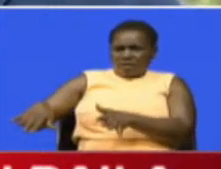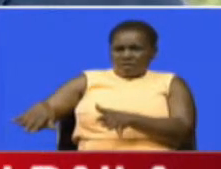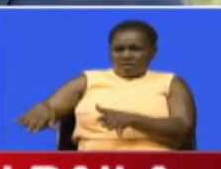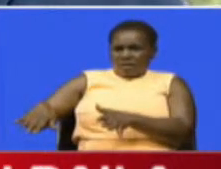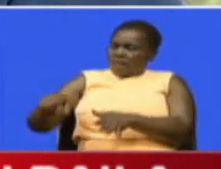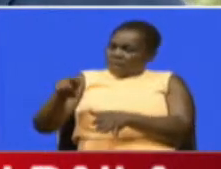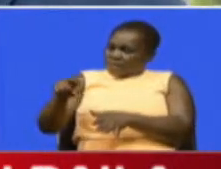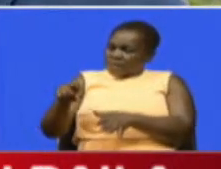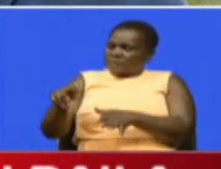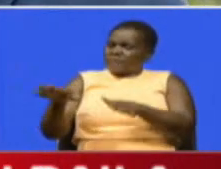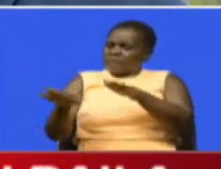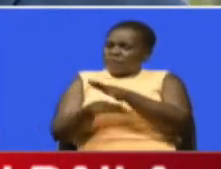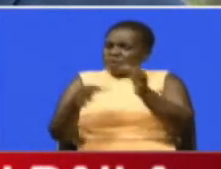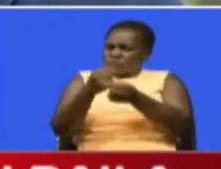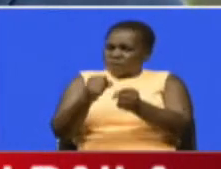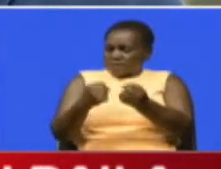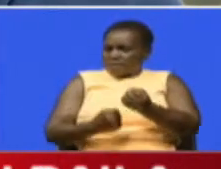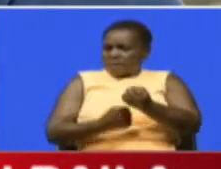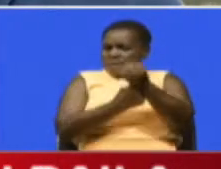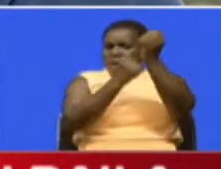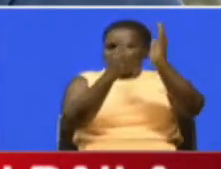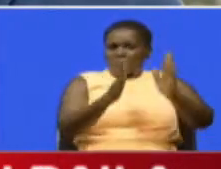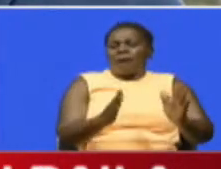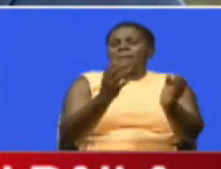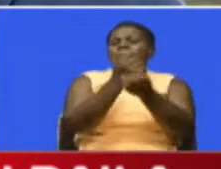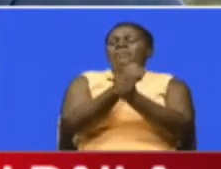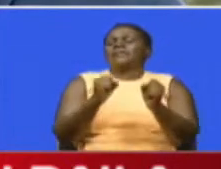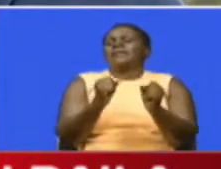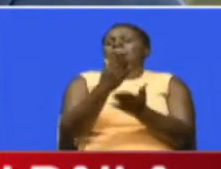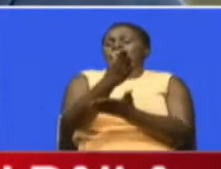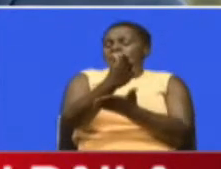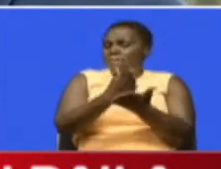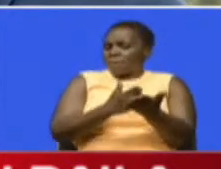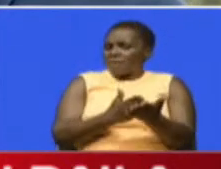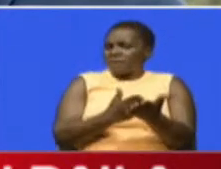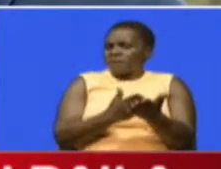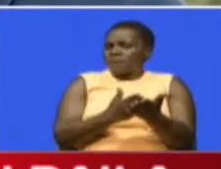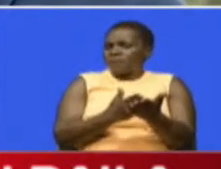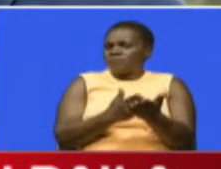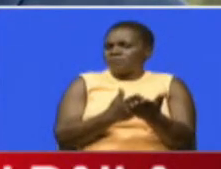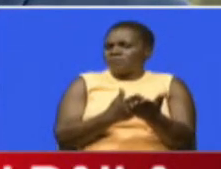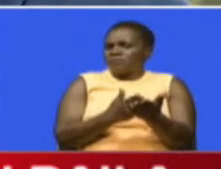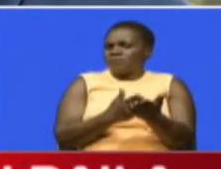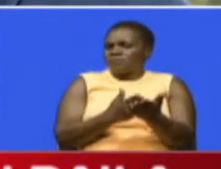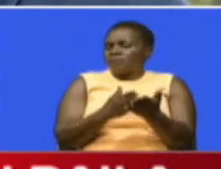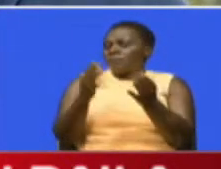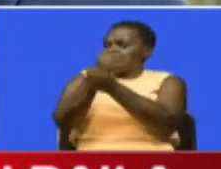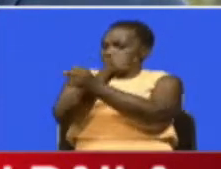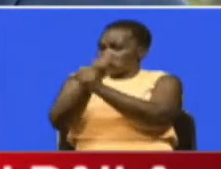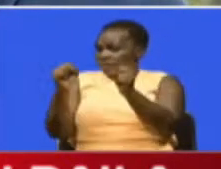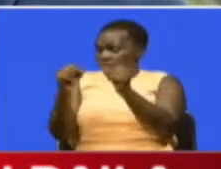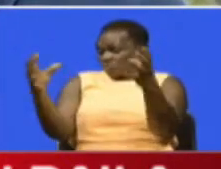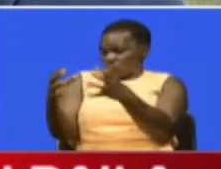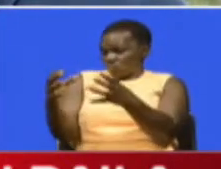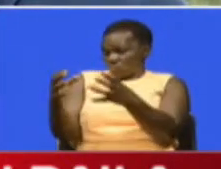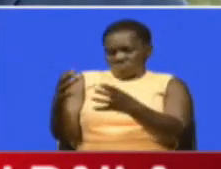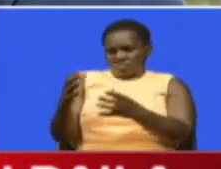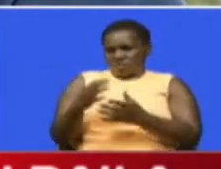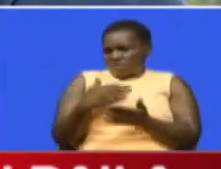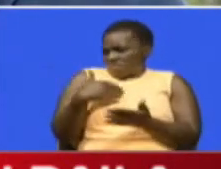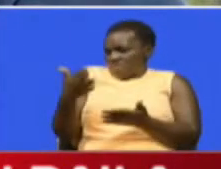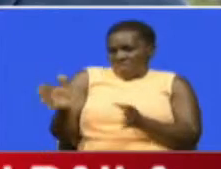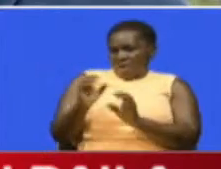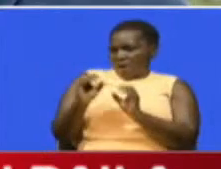an assistant to the president. He's part of the presidency. So